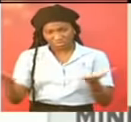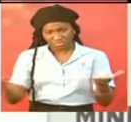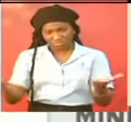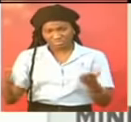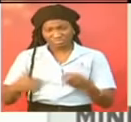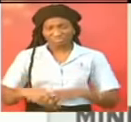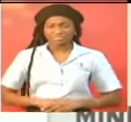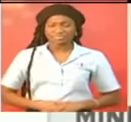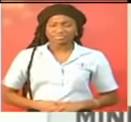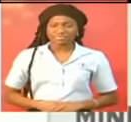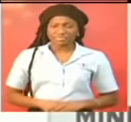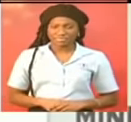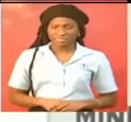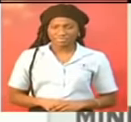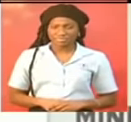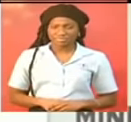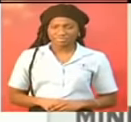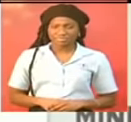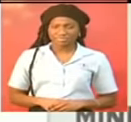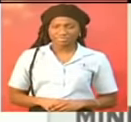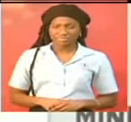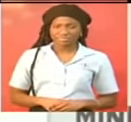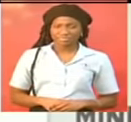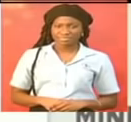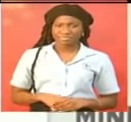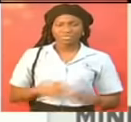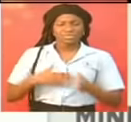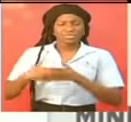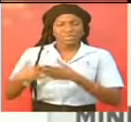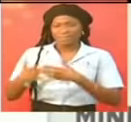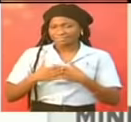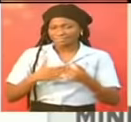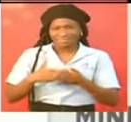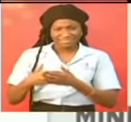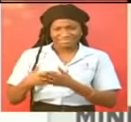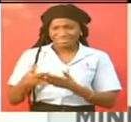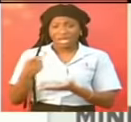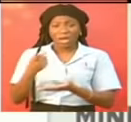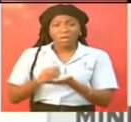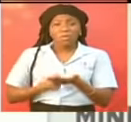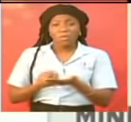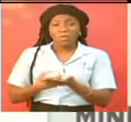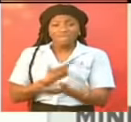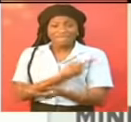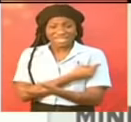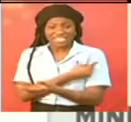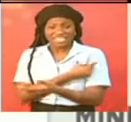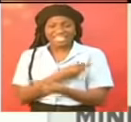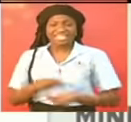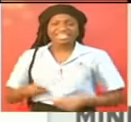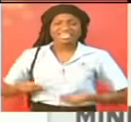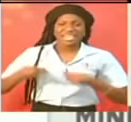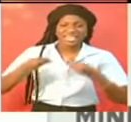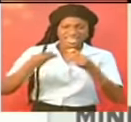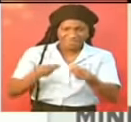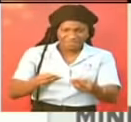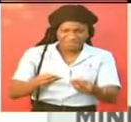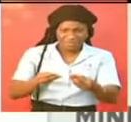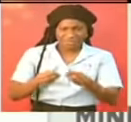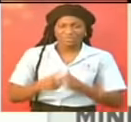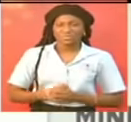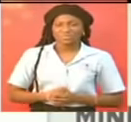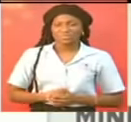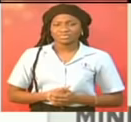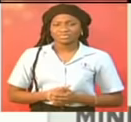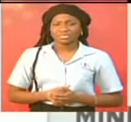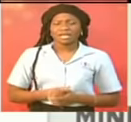general population, regardless of what vaccine is presented to you, it is far safer to